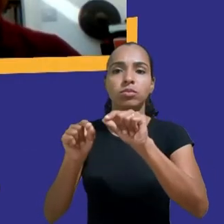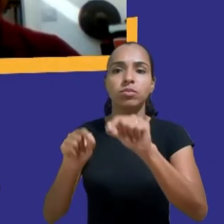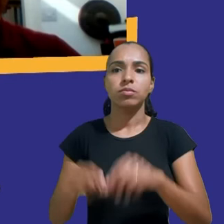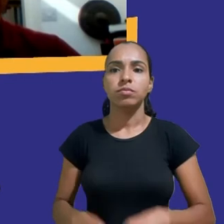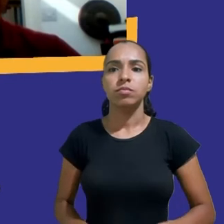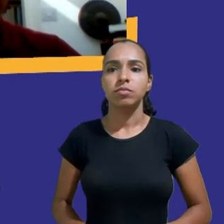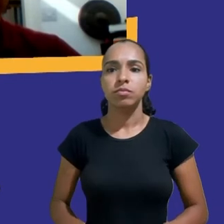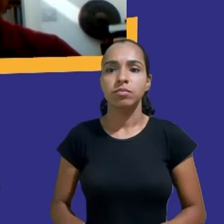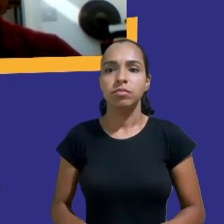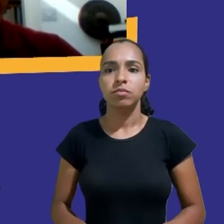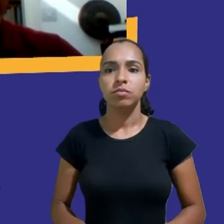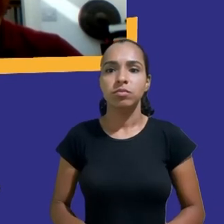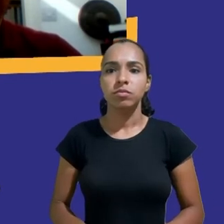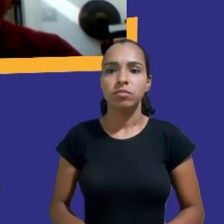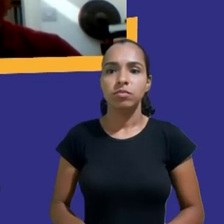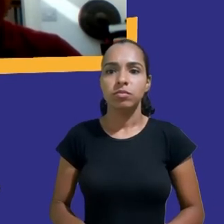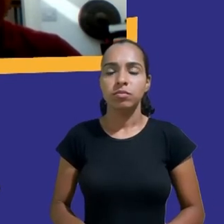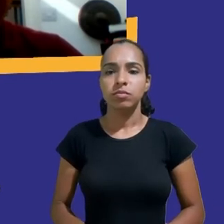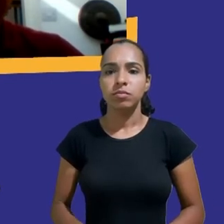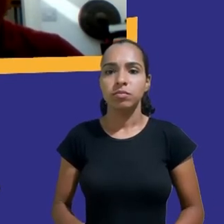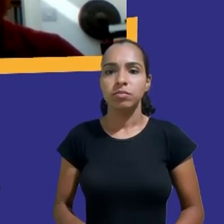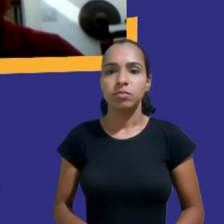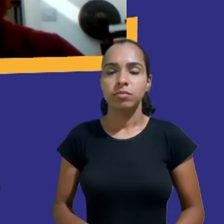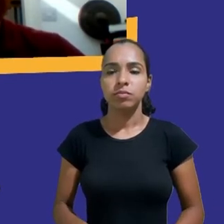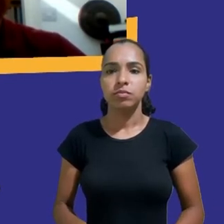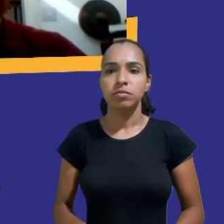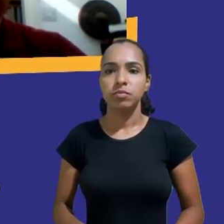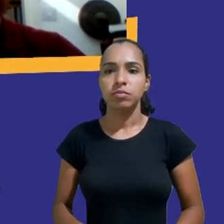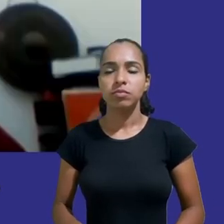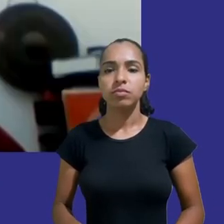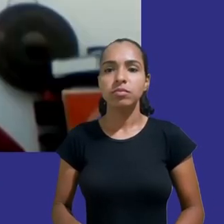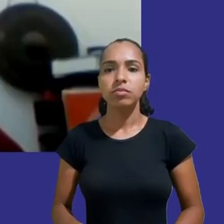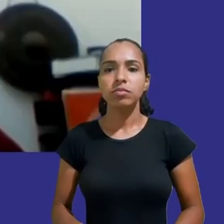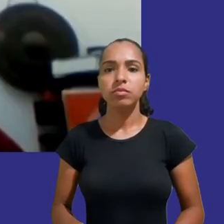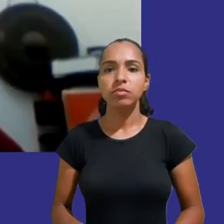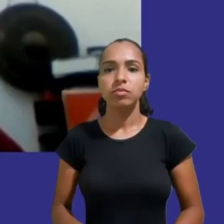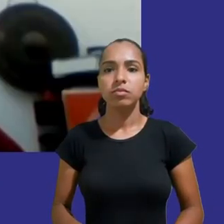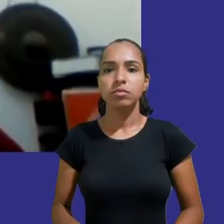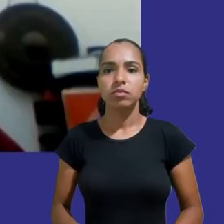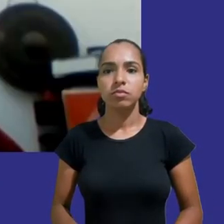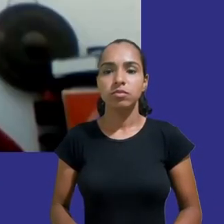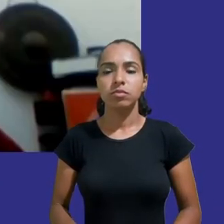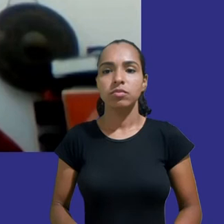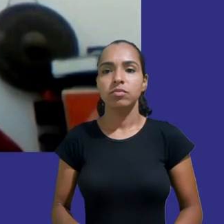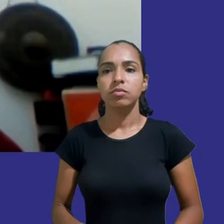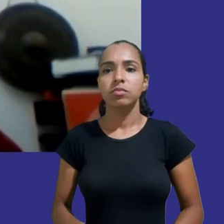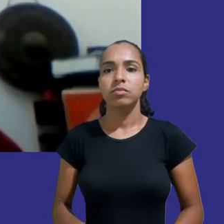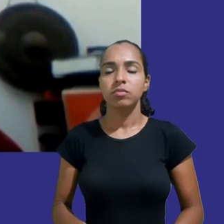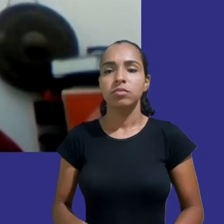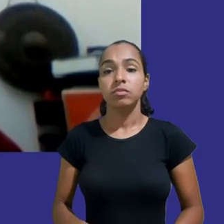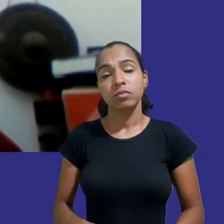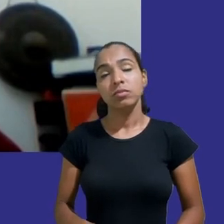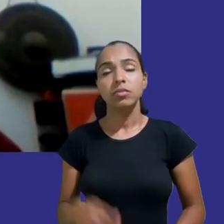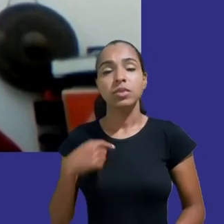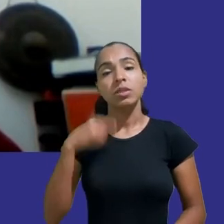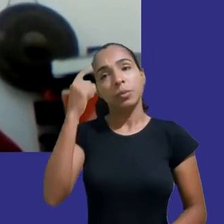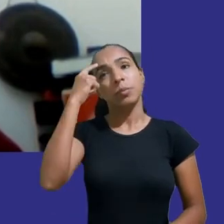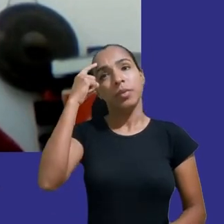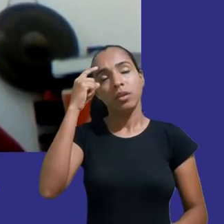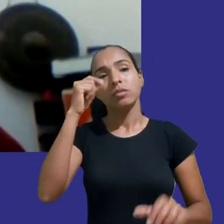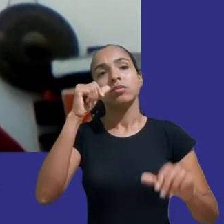yeah so hopefully I think the change will happen on a kind of number of different levels I think it's important to say that as a legal case